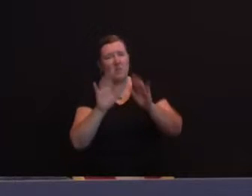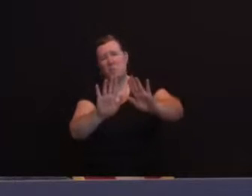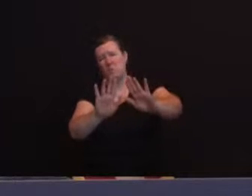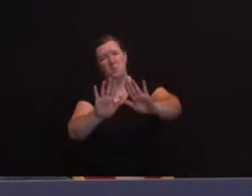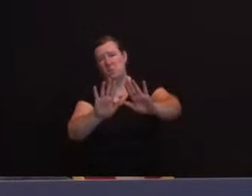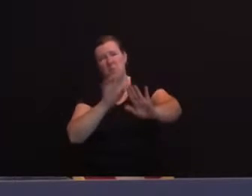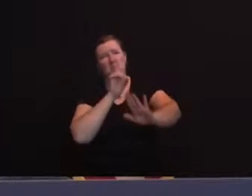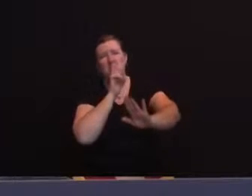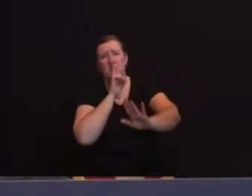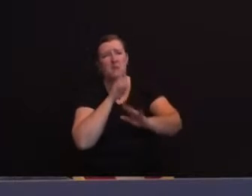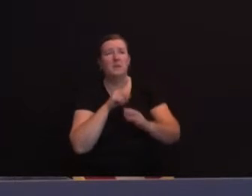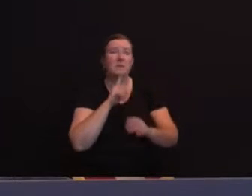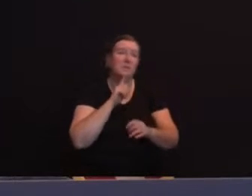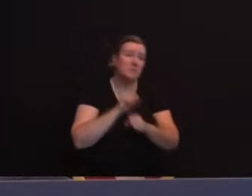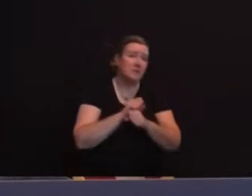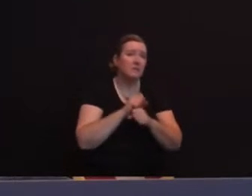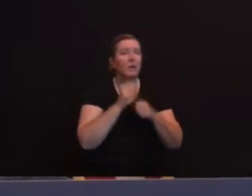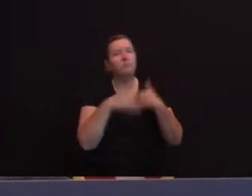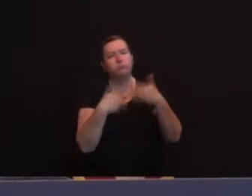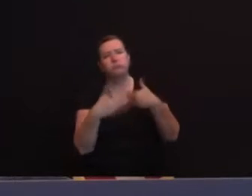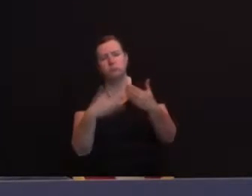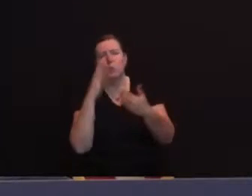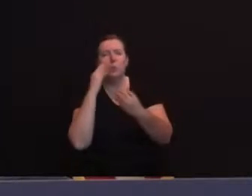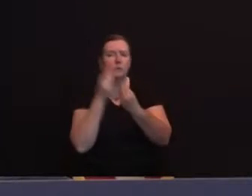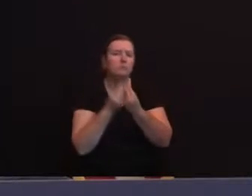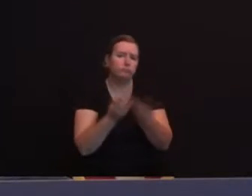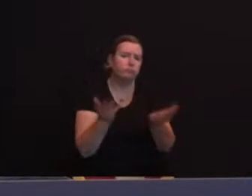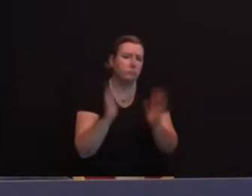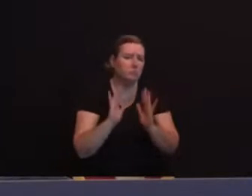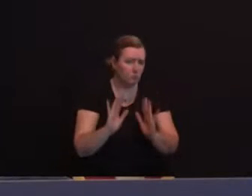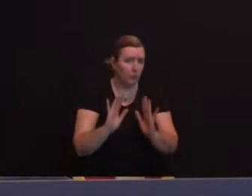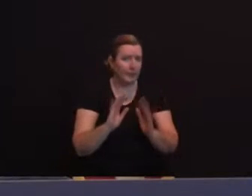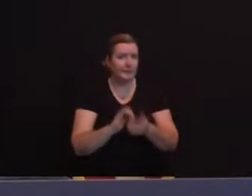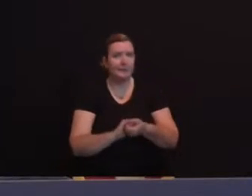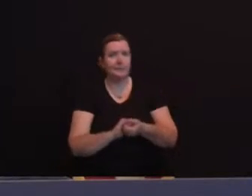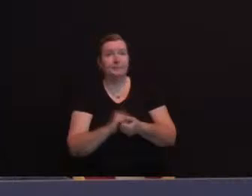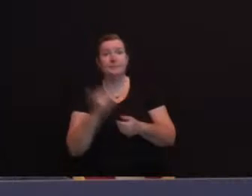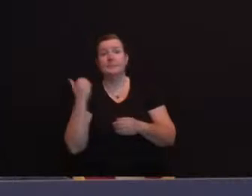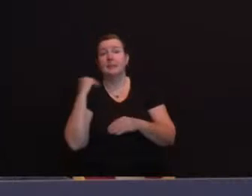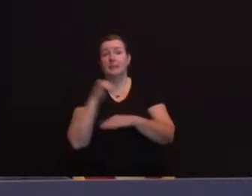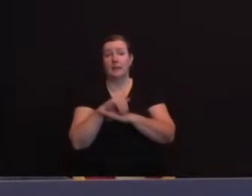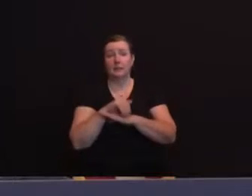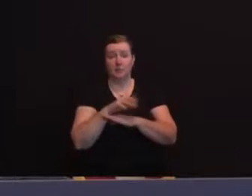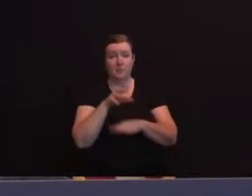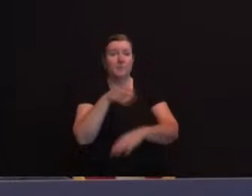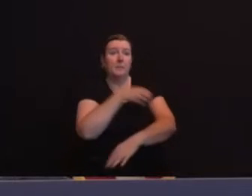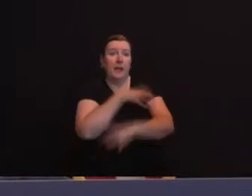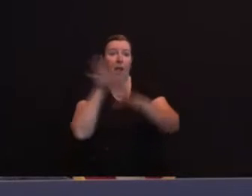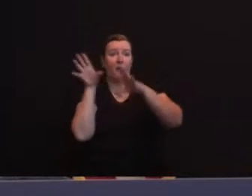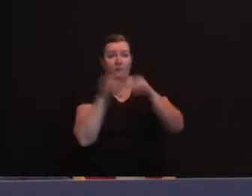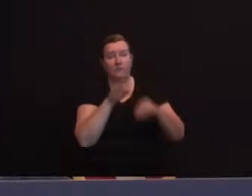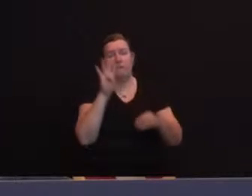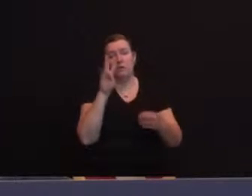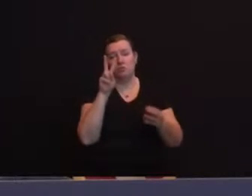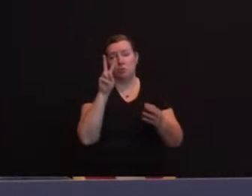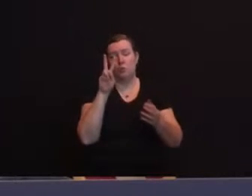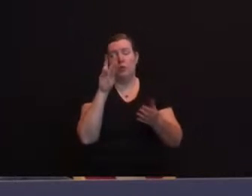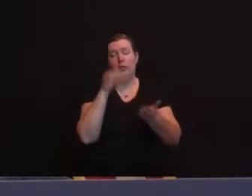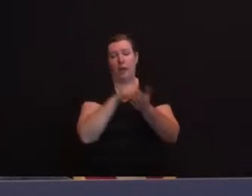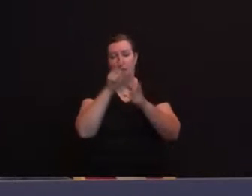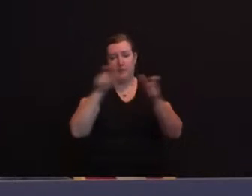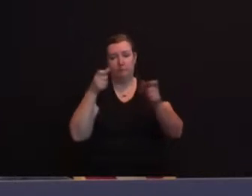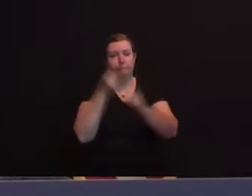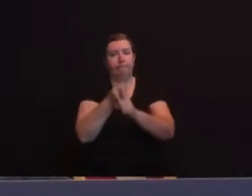about power outages, Governor, we had a high of about 42,000 last night. We're down to just over 5,200,